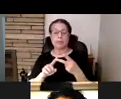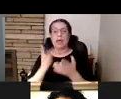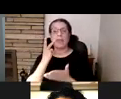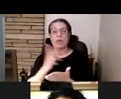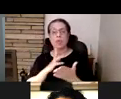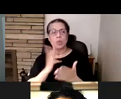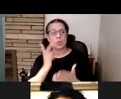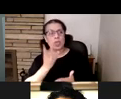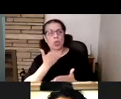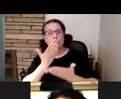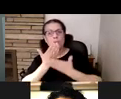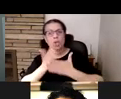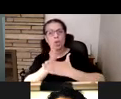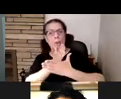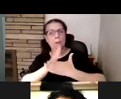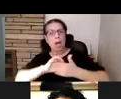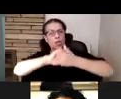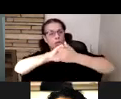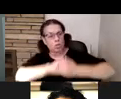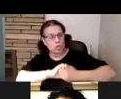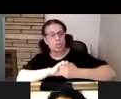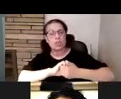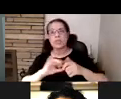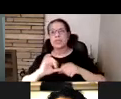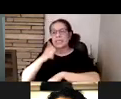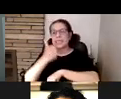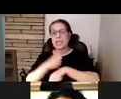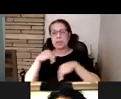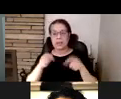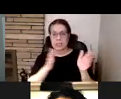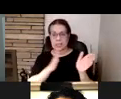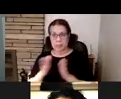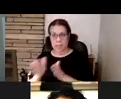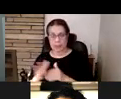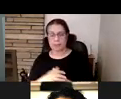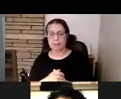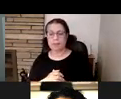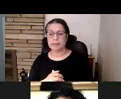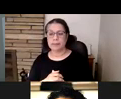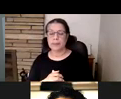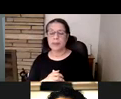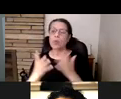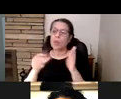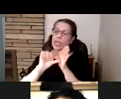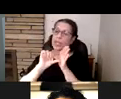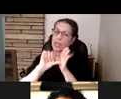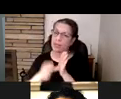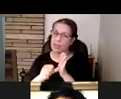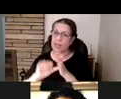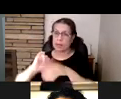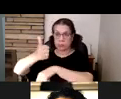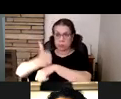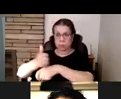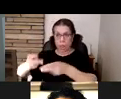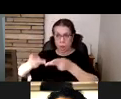retailers and find suitable sites for fare vending machines using a plan to guide those locations. We want to stress that the locations proposed will